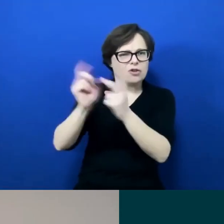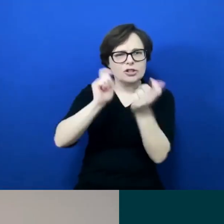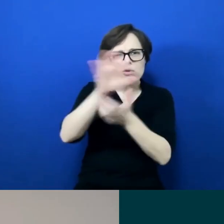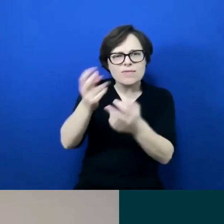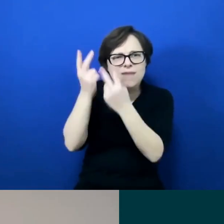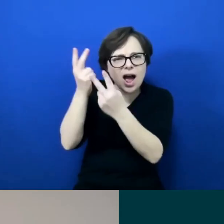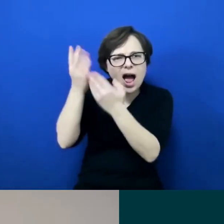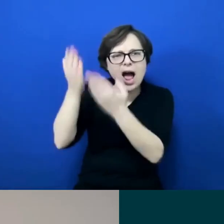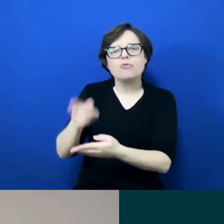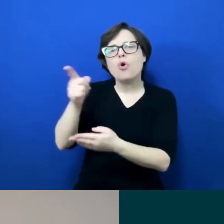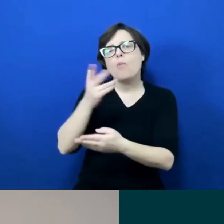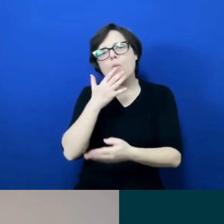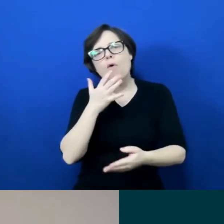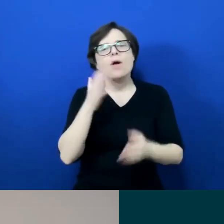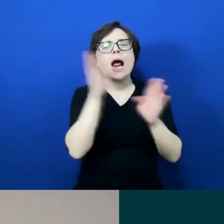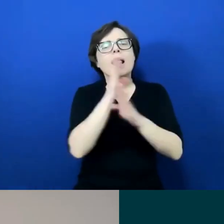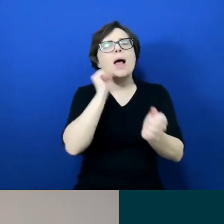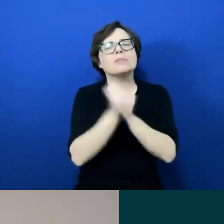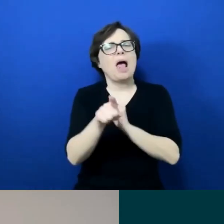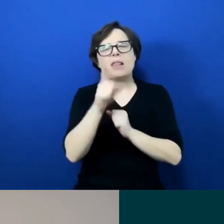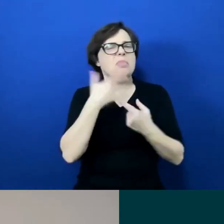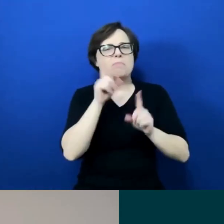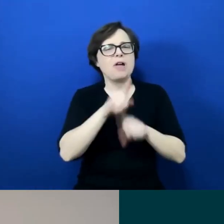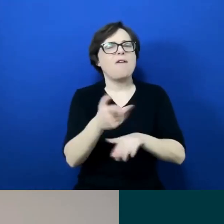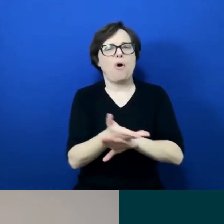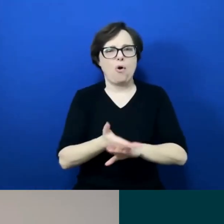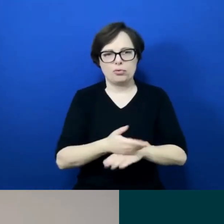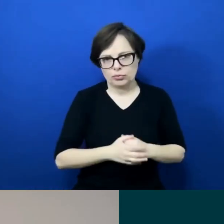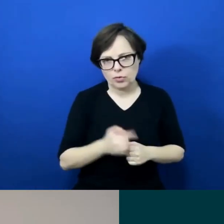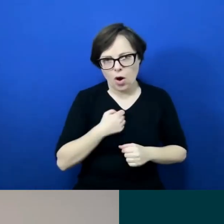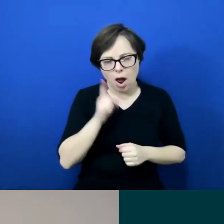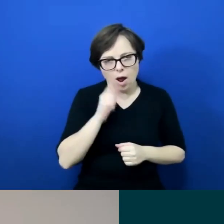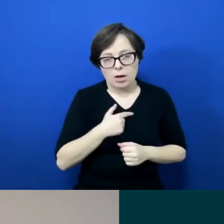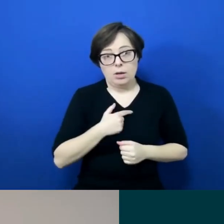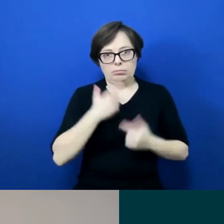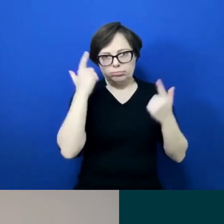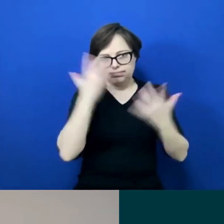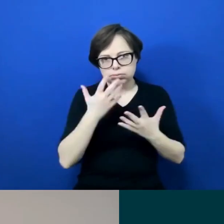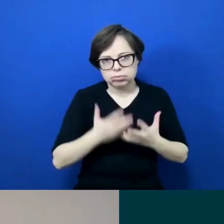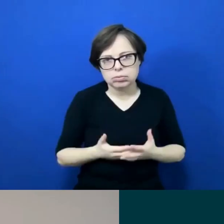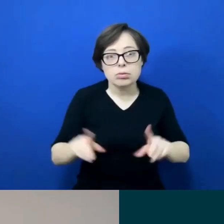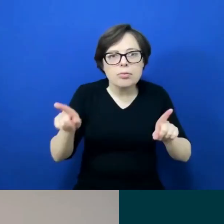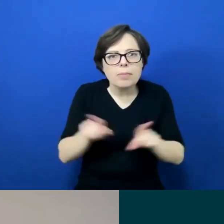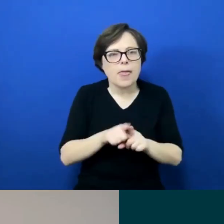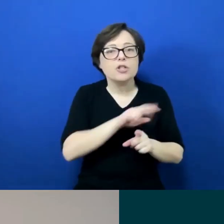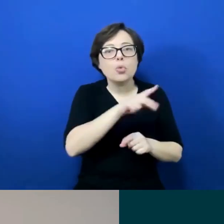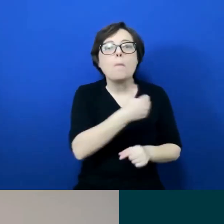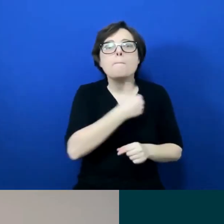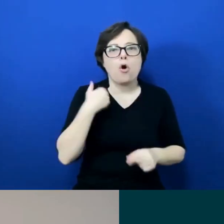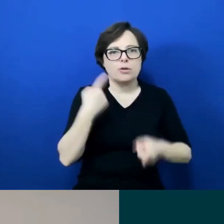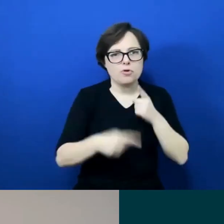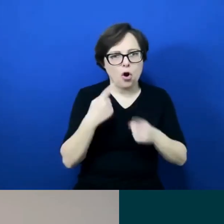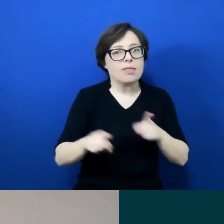politician, says that climate change is a fraud. And also when